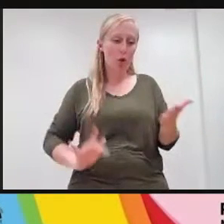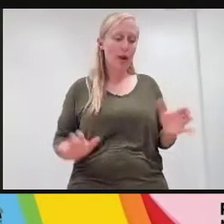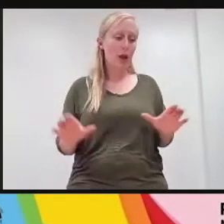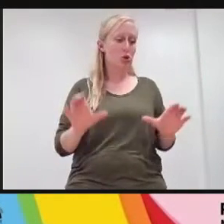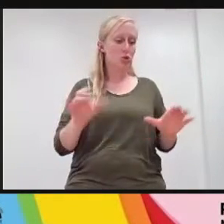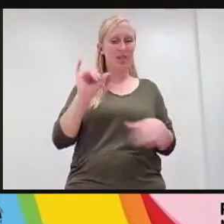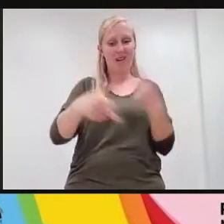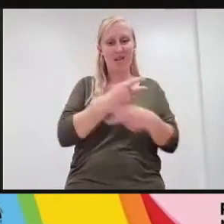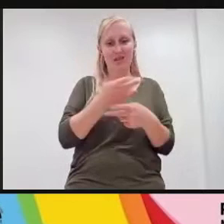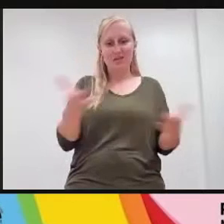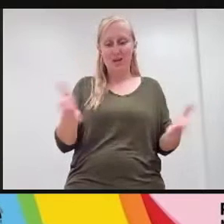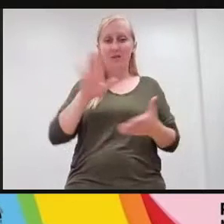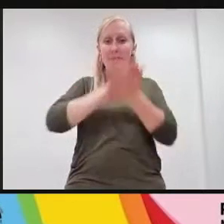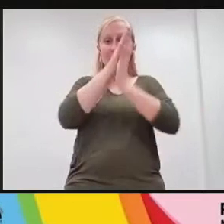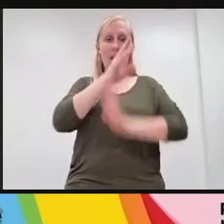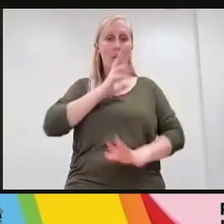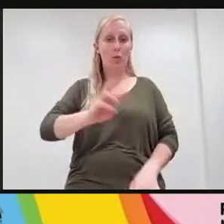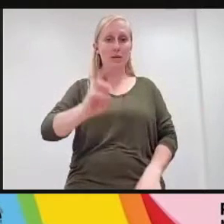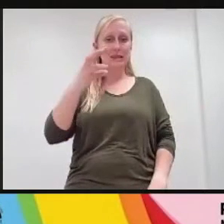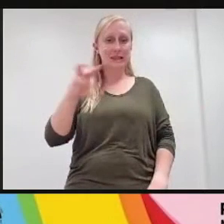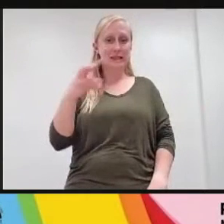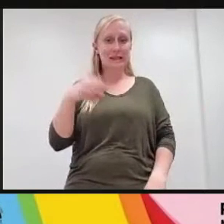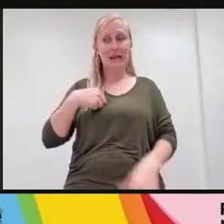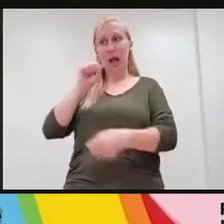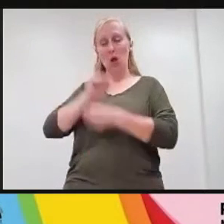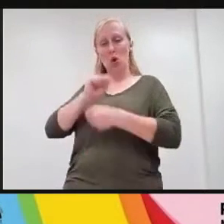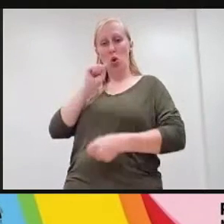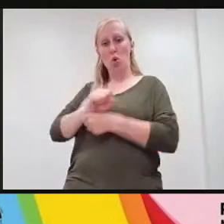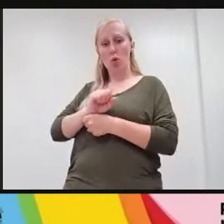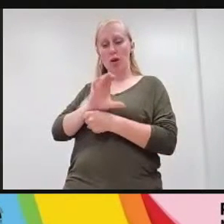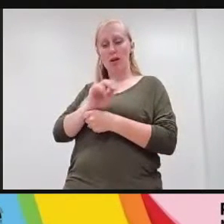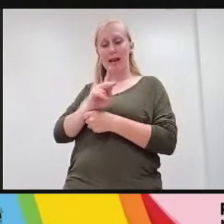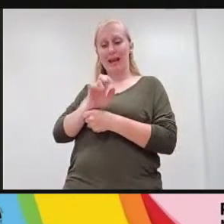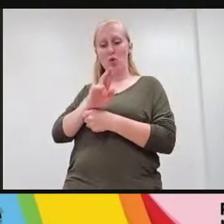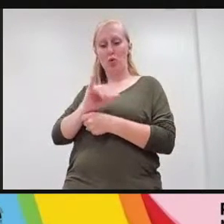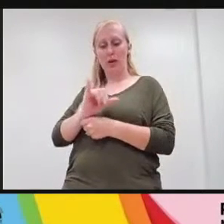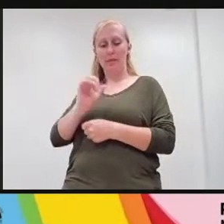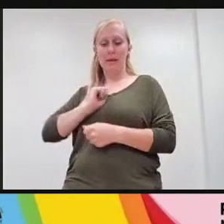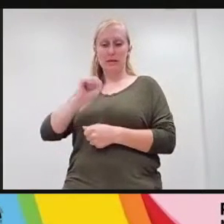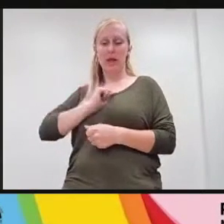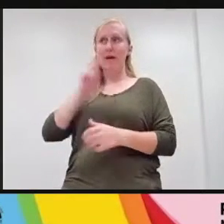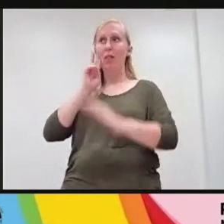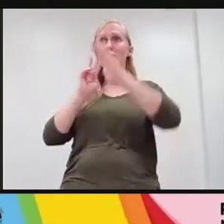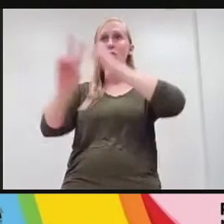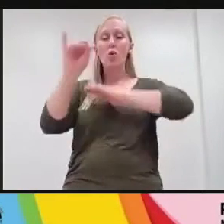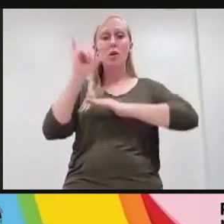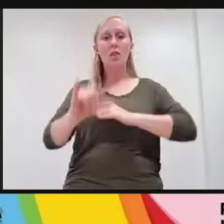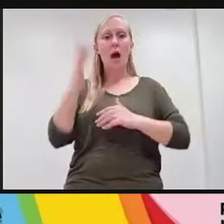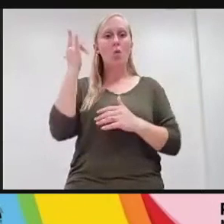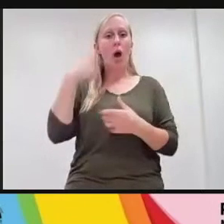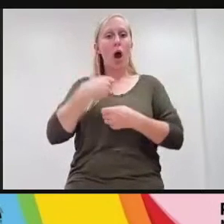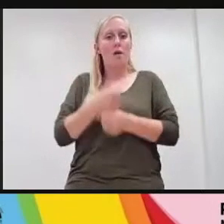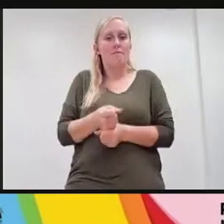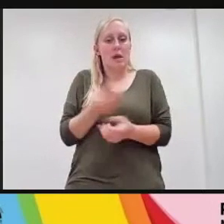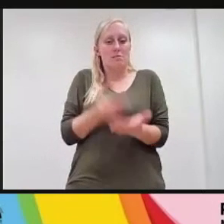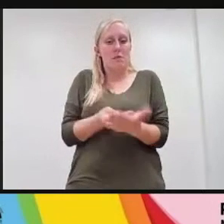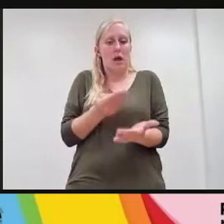of stuff. Once I turned 16, then I went and worked at a cannery myself. And I looked forward to that because then I was going to be making money.